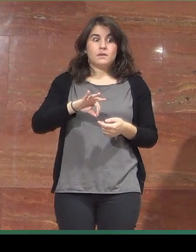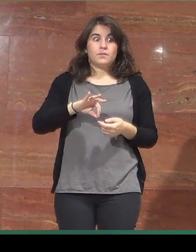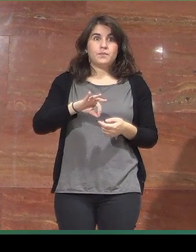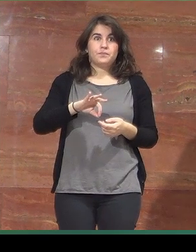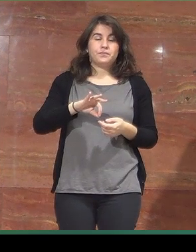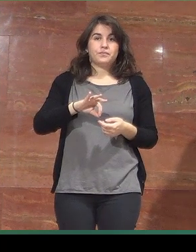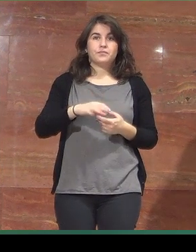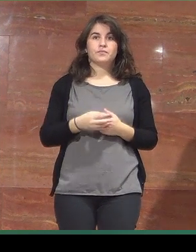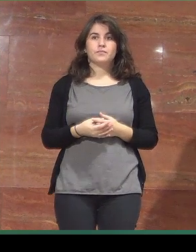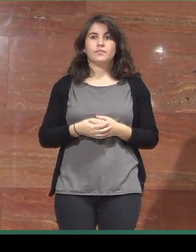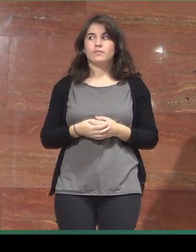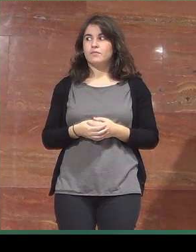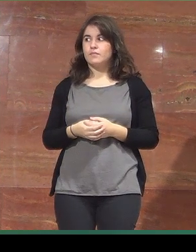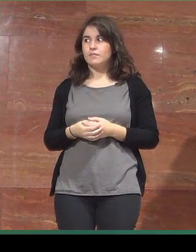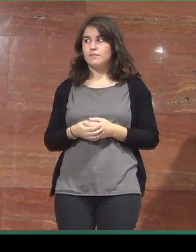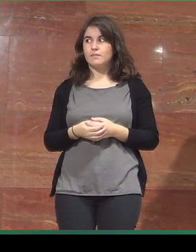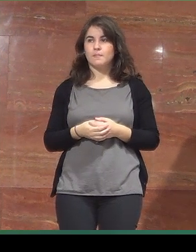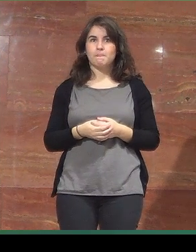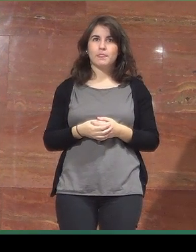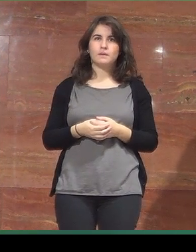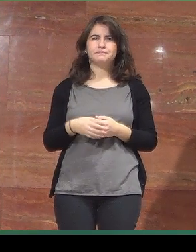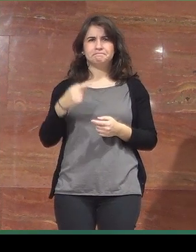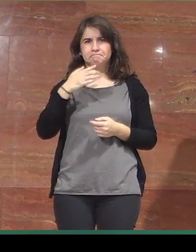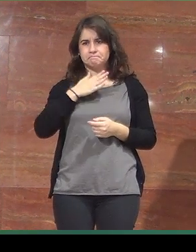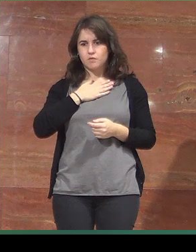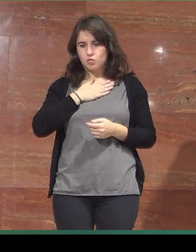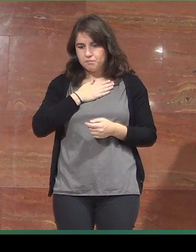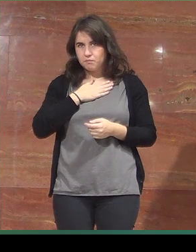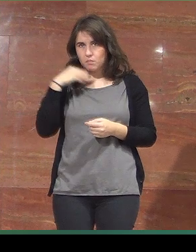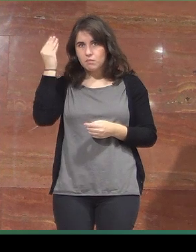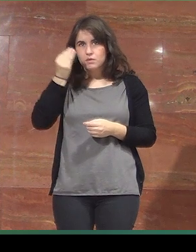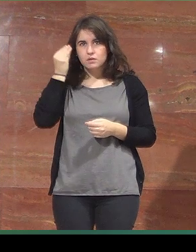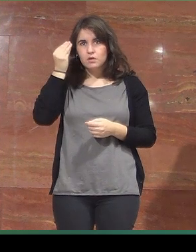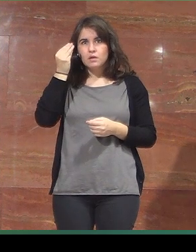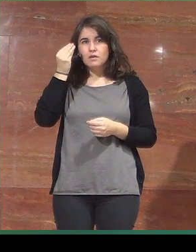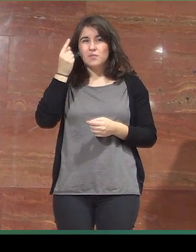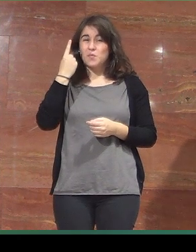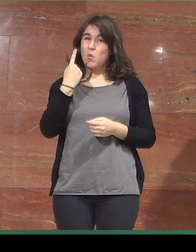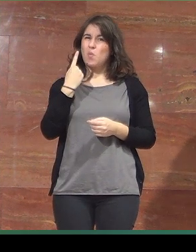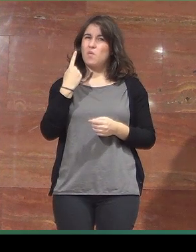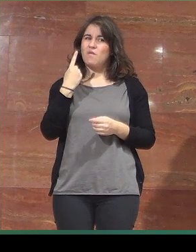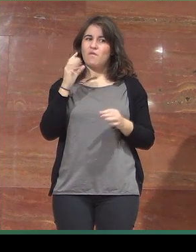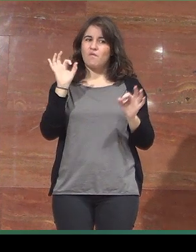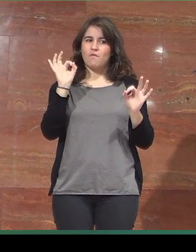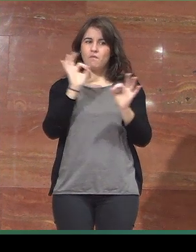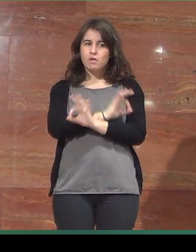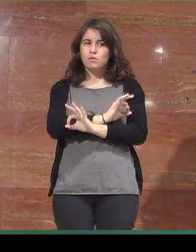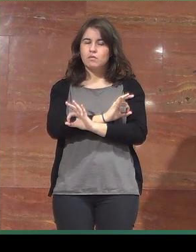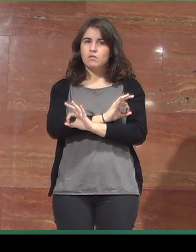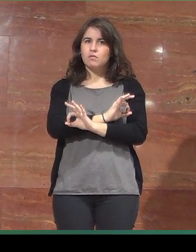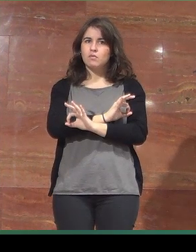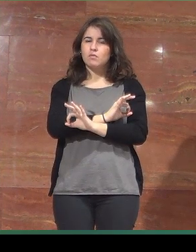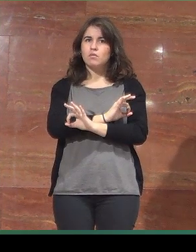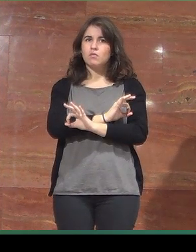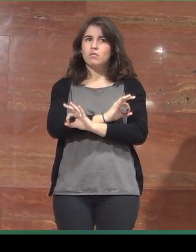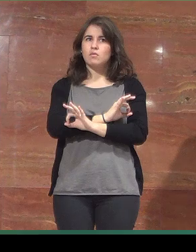important, and this is, I think, one of the mistakes of the designers, the graphic designer, when they speak